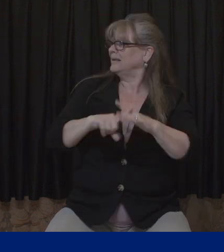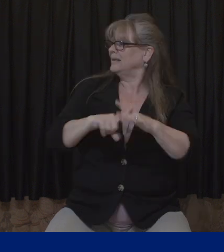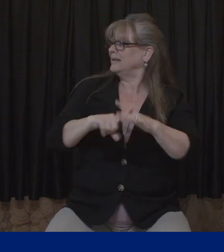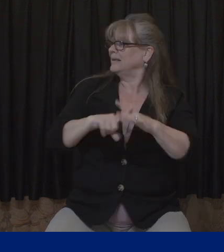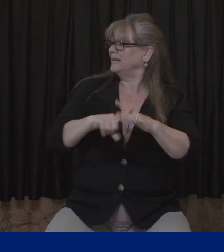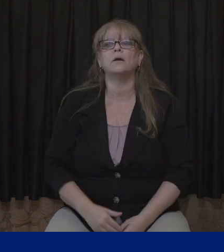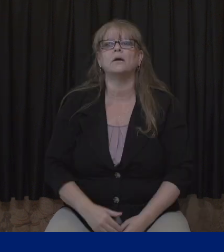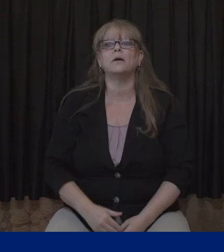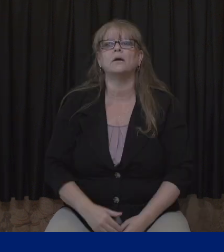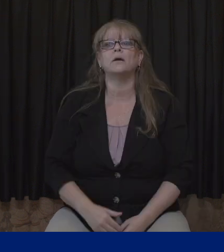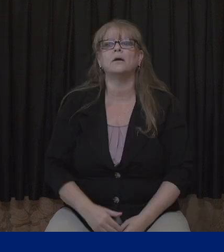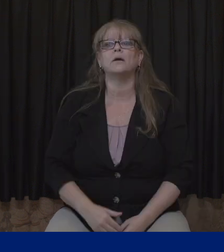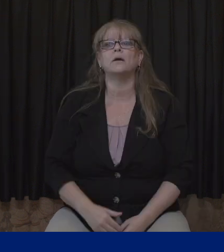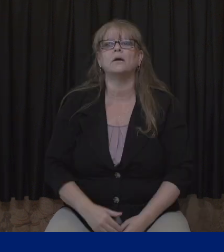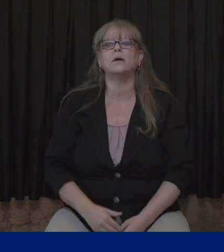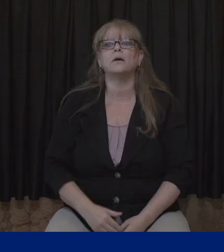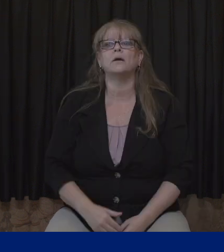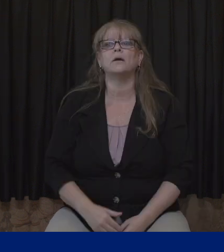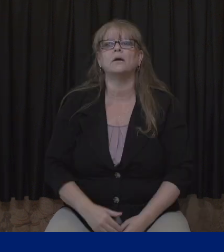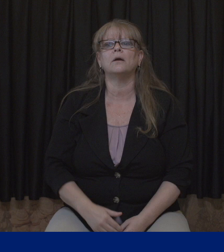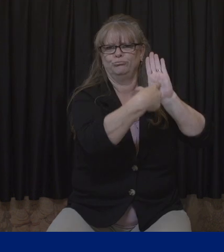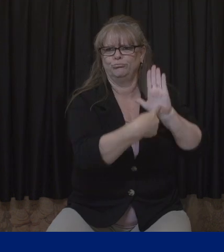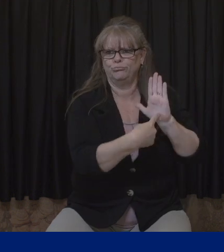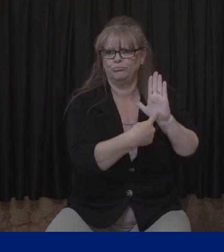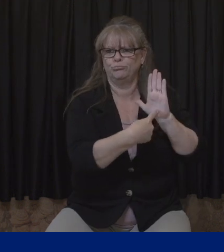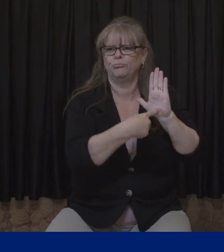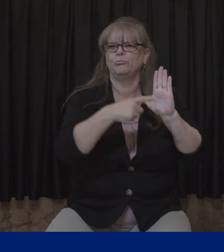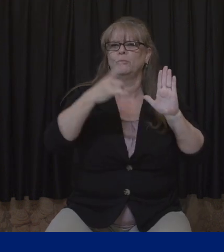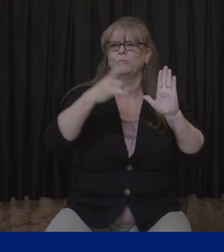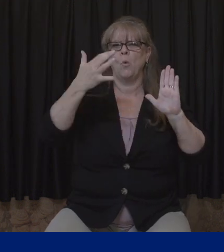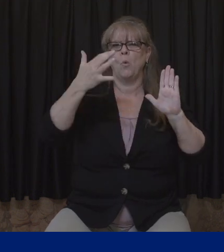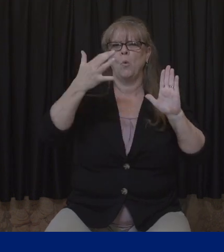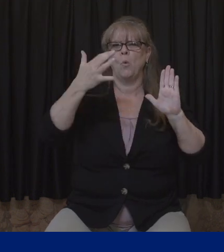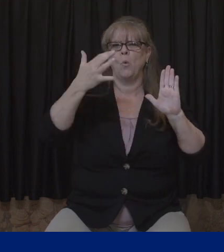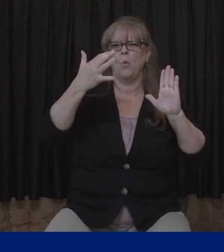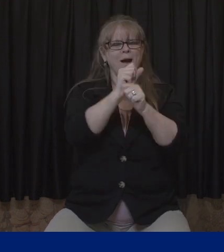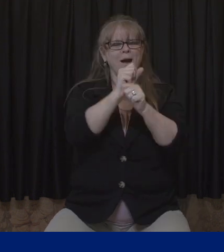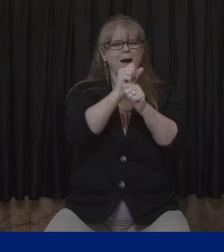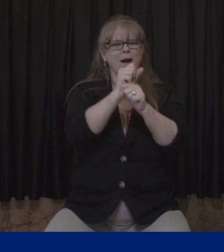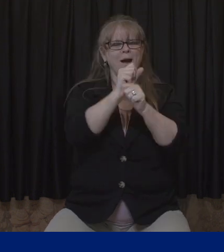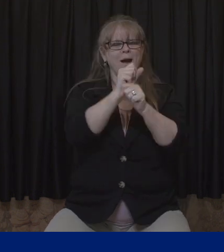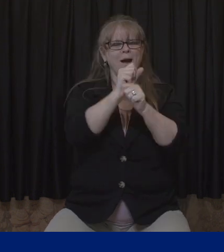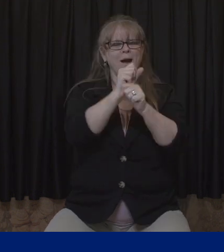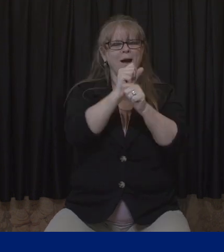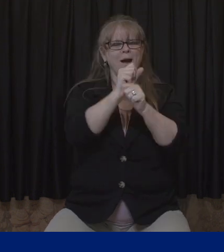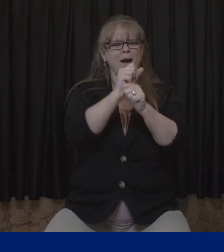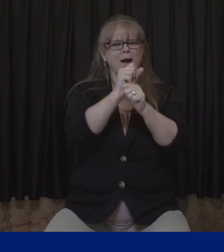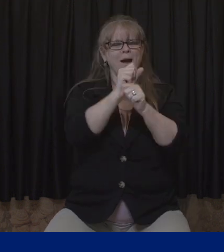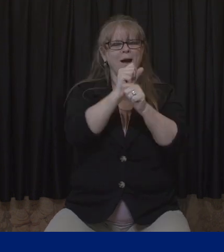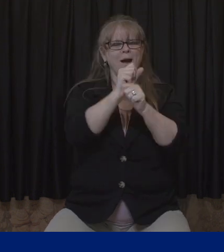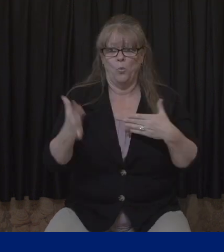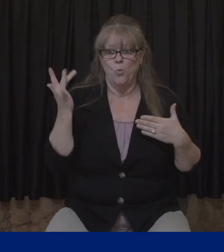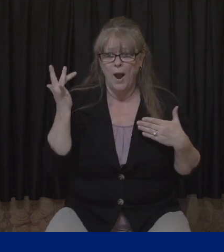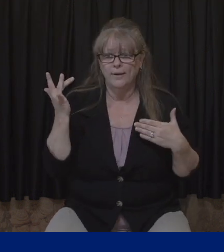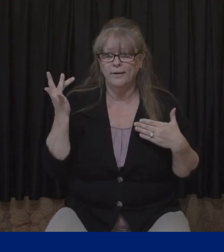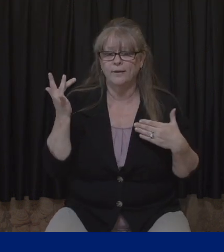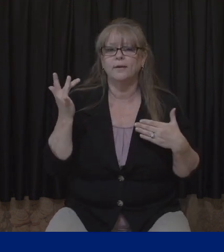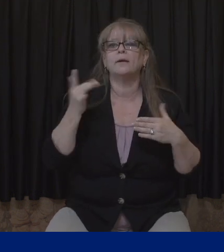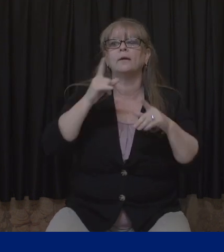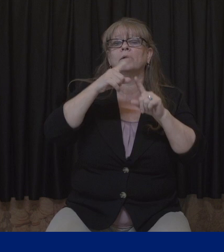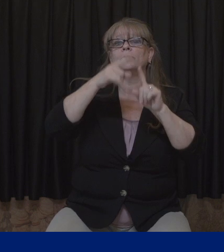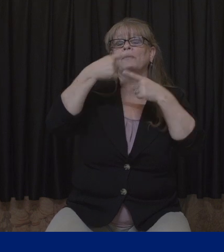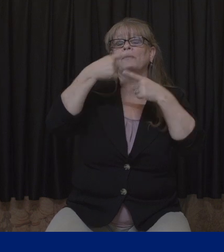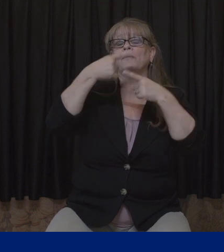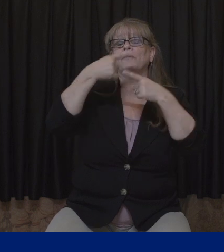the state is moving the way that we're moving, the progress we've made, as well as the danger ahead for all of us.